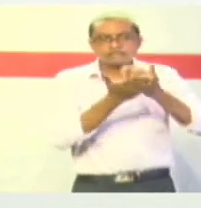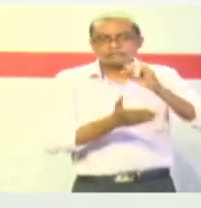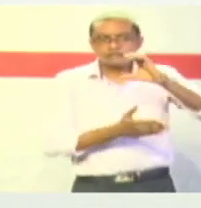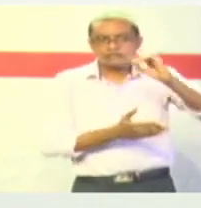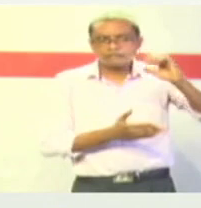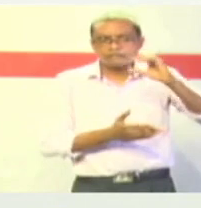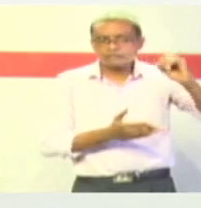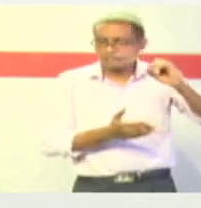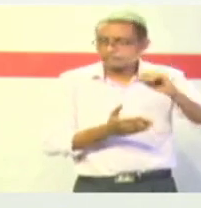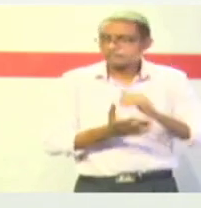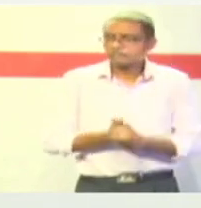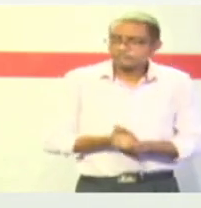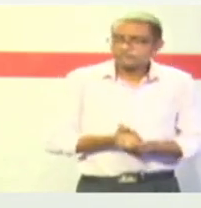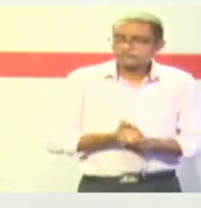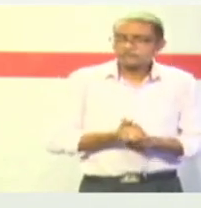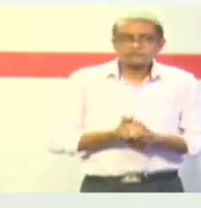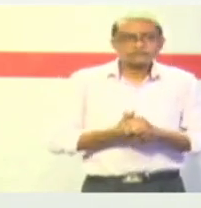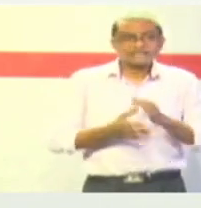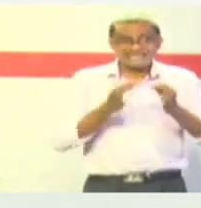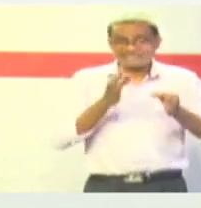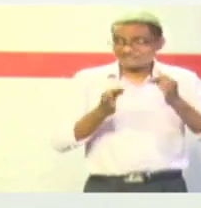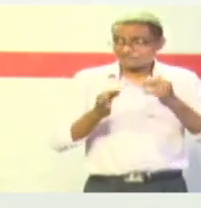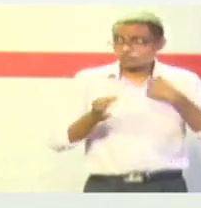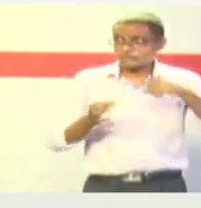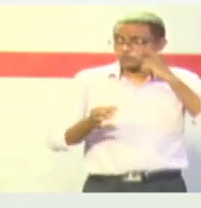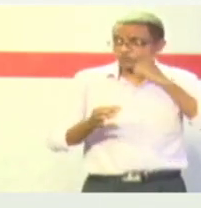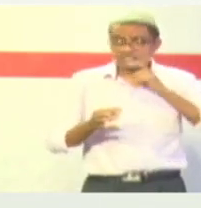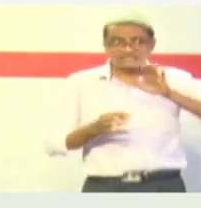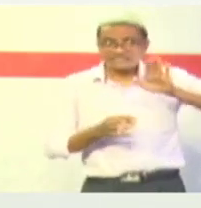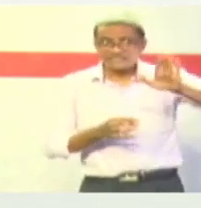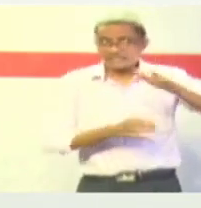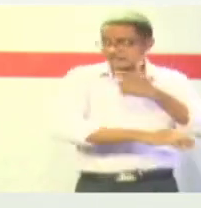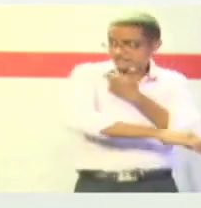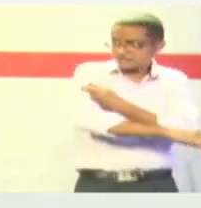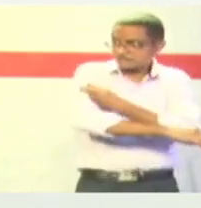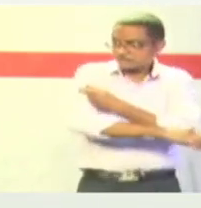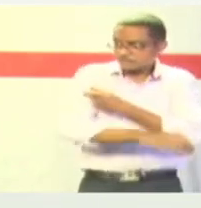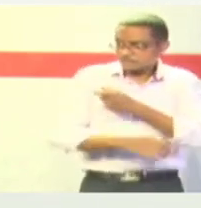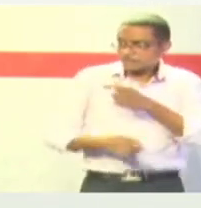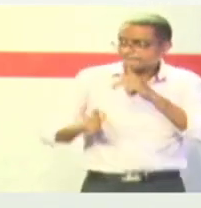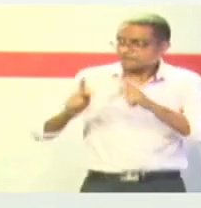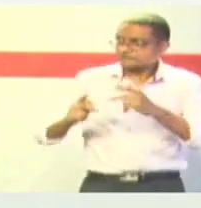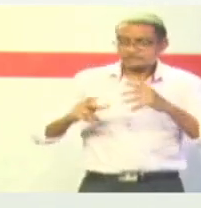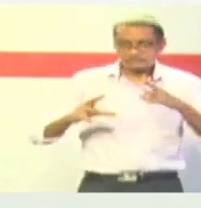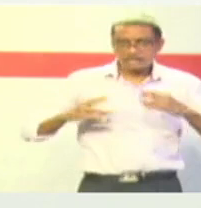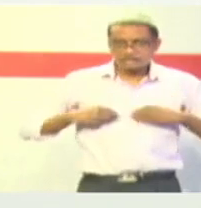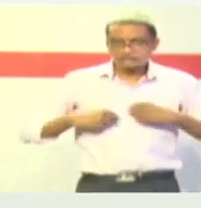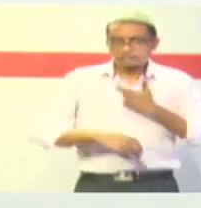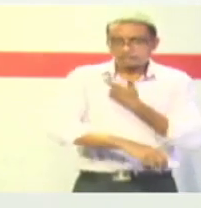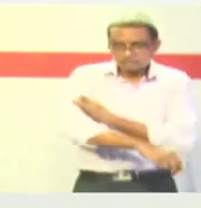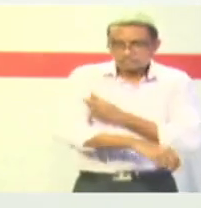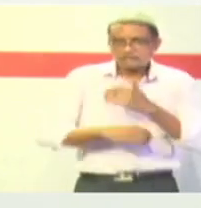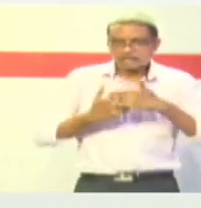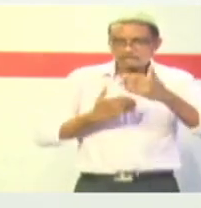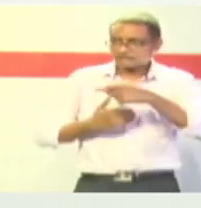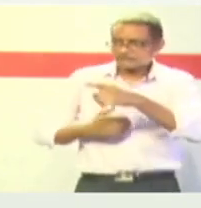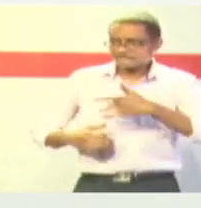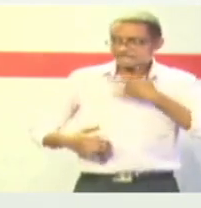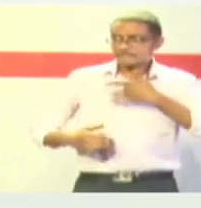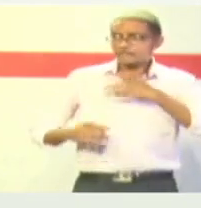any adverse events. But they have all been in keeping with what is expected by the manufacturer and what was